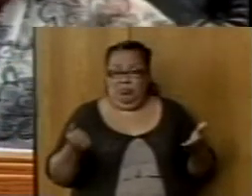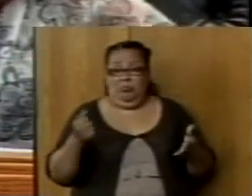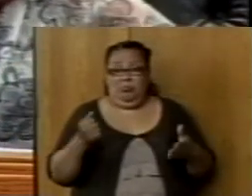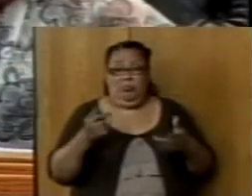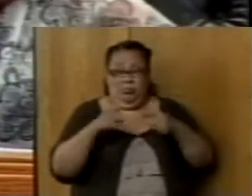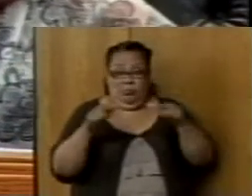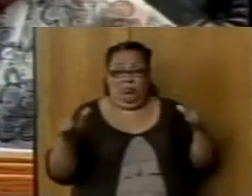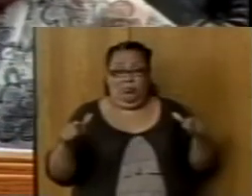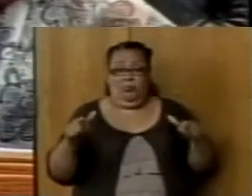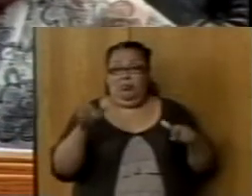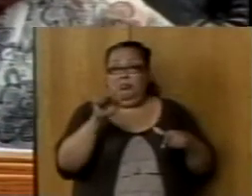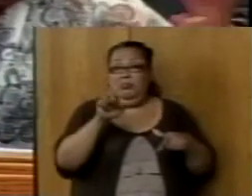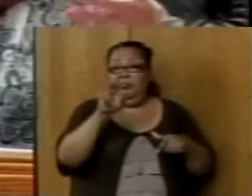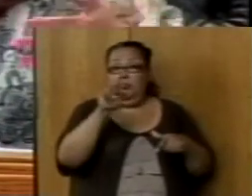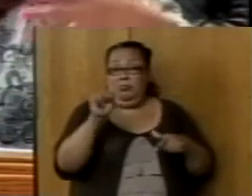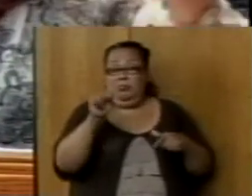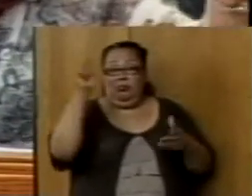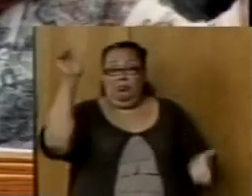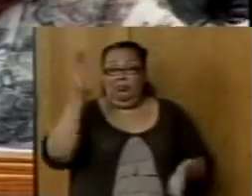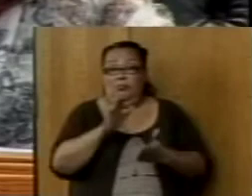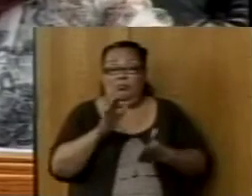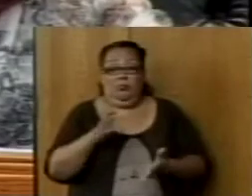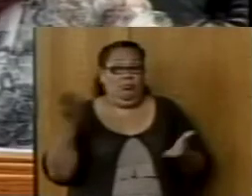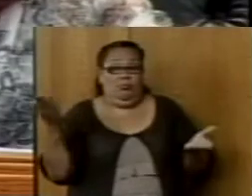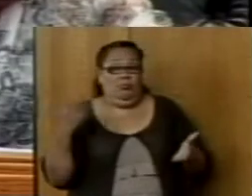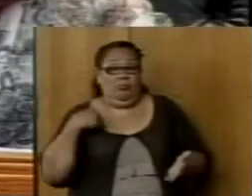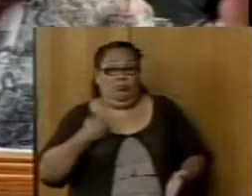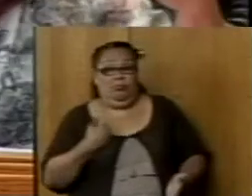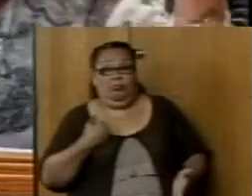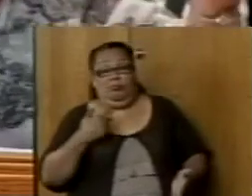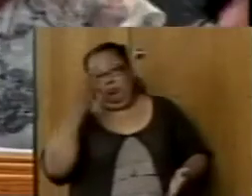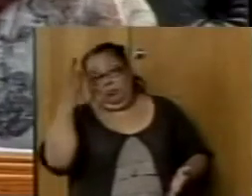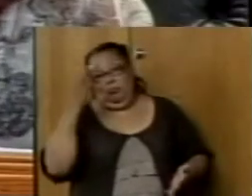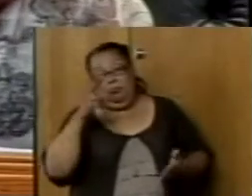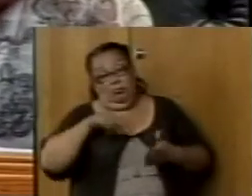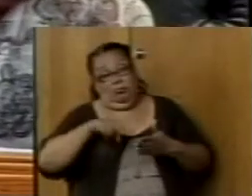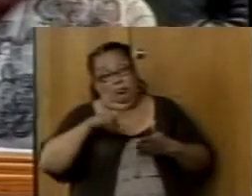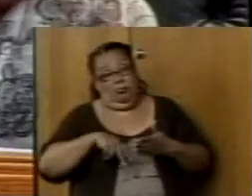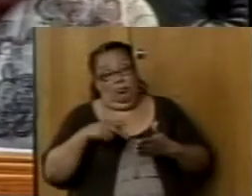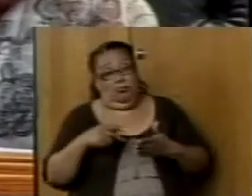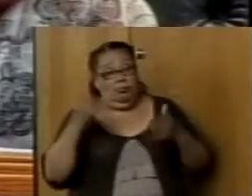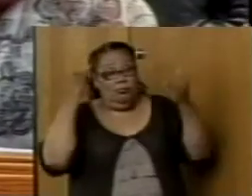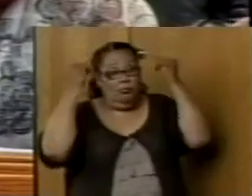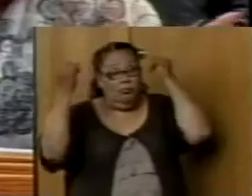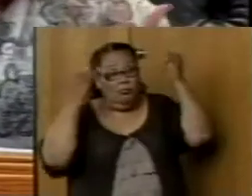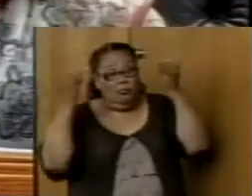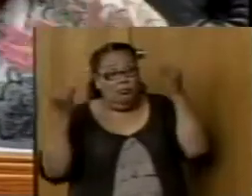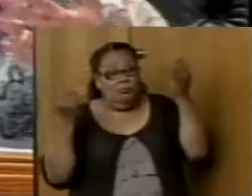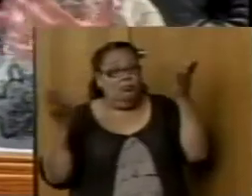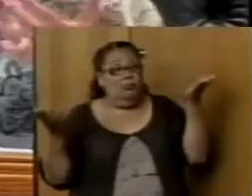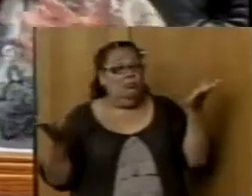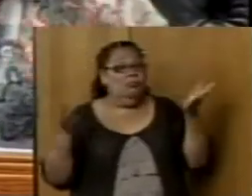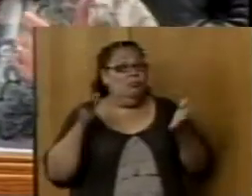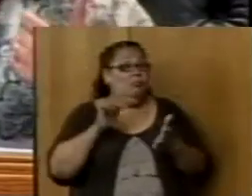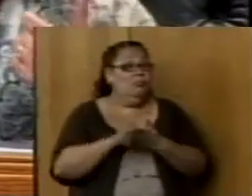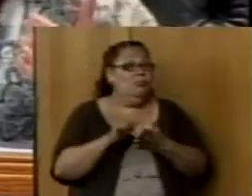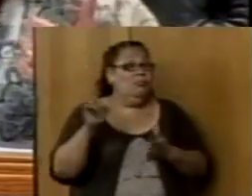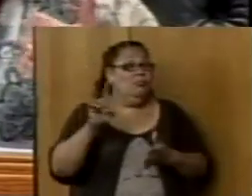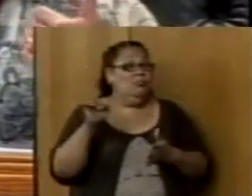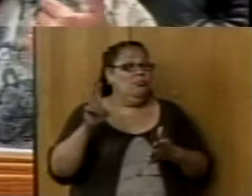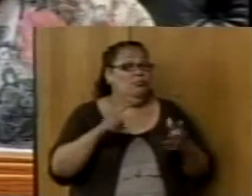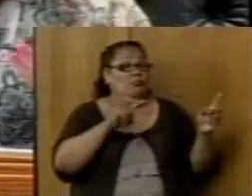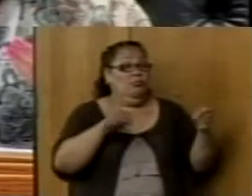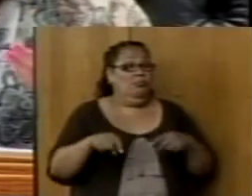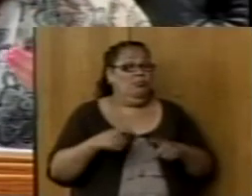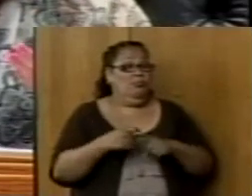component. Our scores were low in reading. You can't blame because we didn't have the reading first, because we had the strategies. So that's where I'm